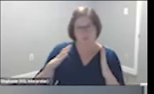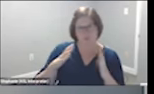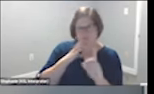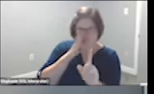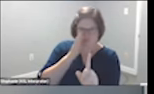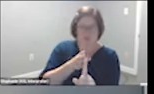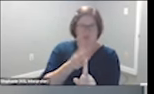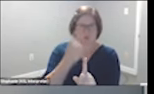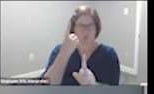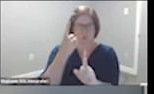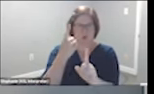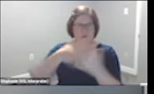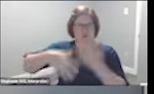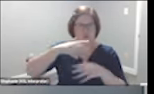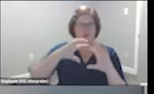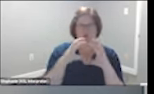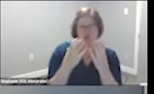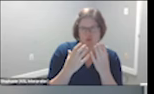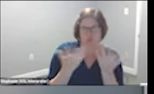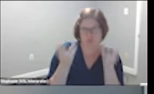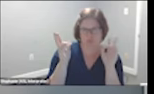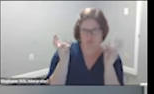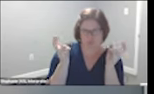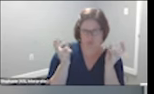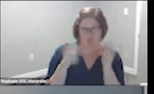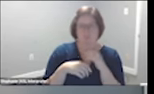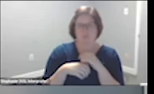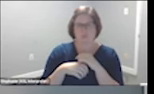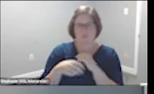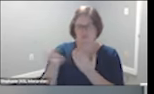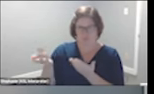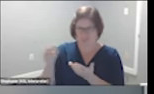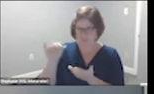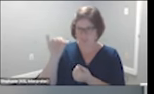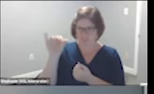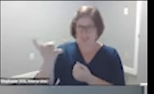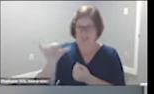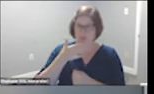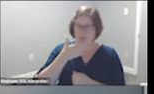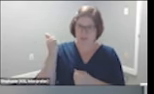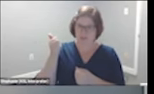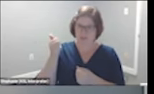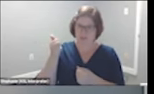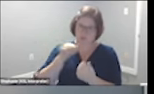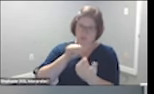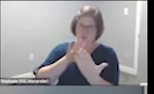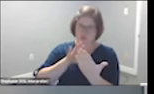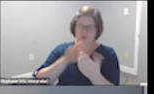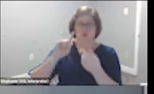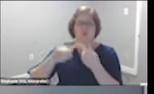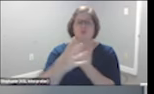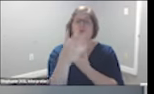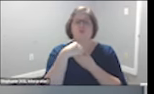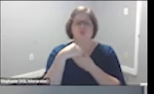people group or one social group, would you say? So would you say that that would be the route to continue to include students with